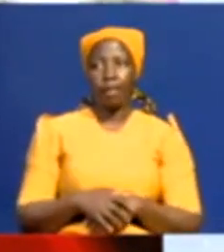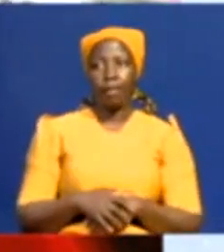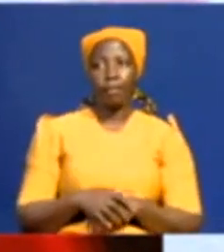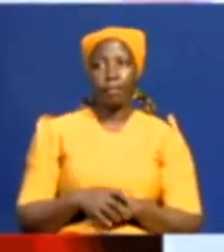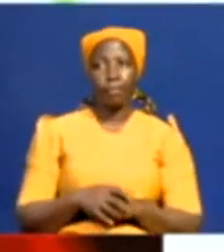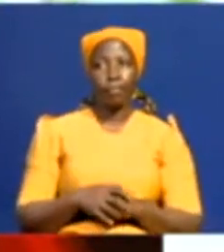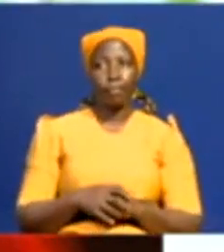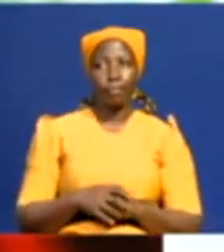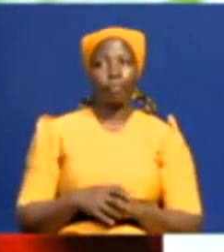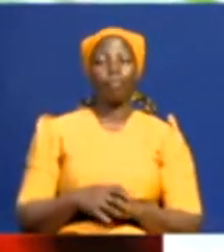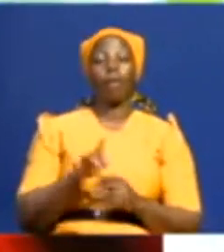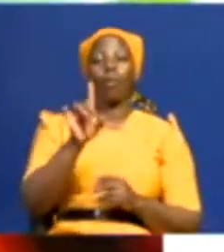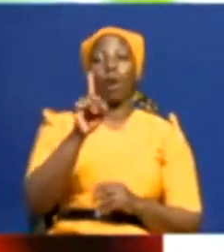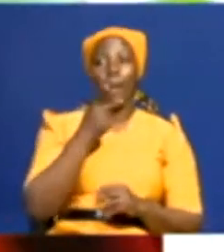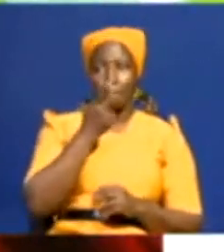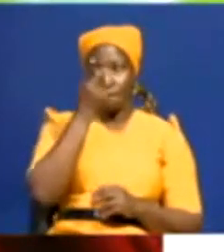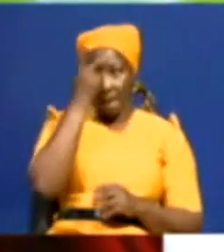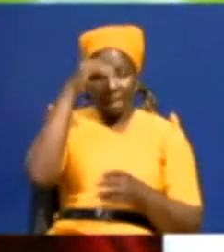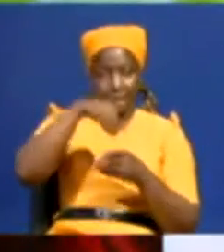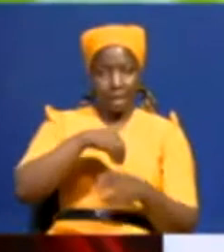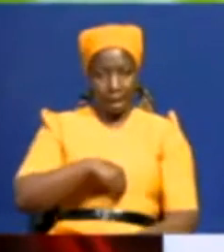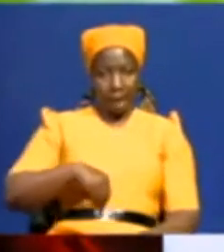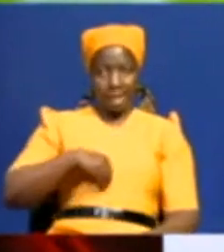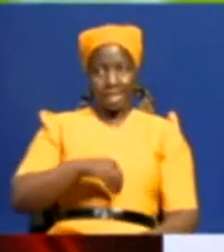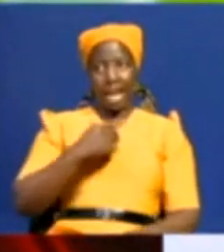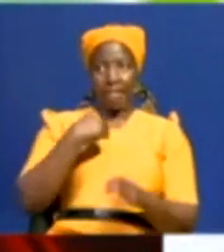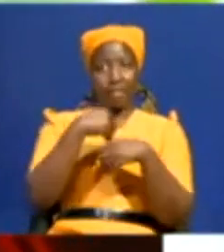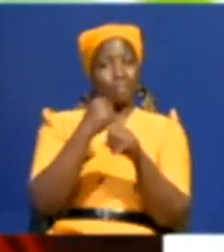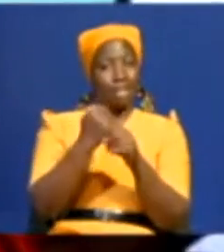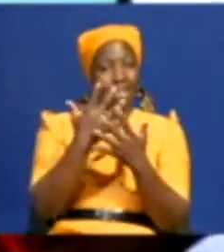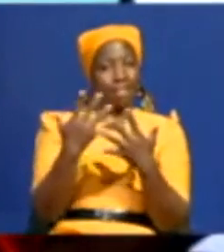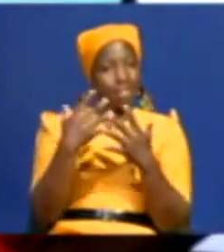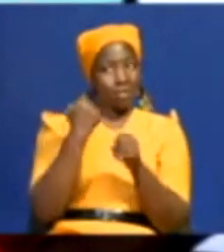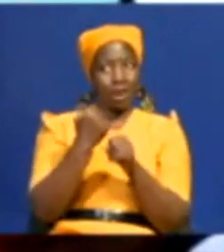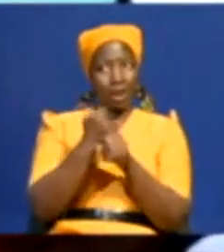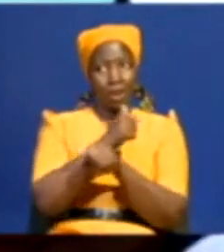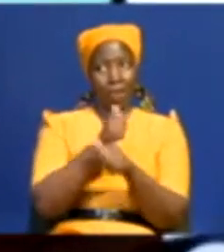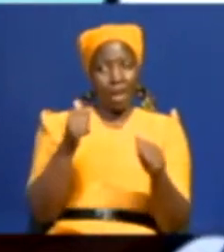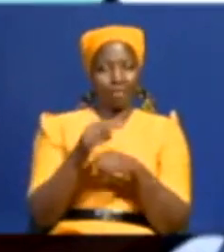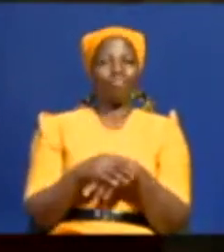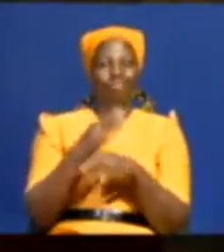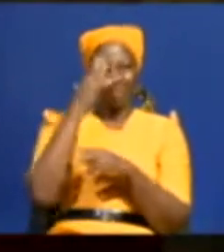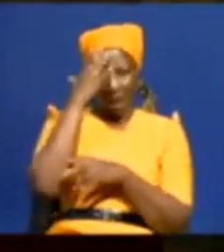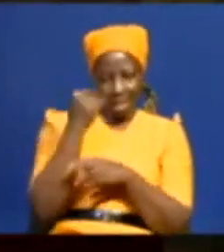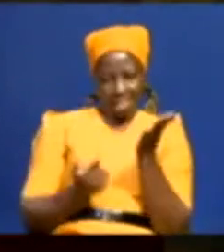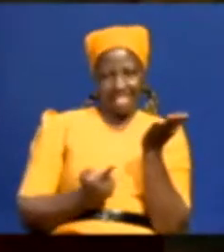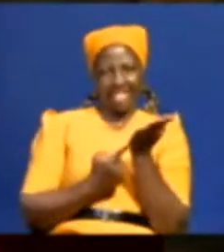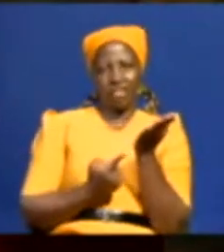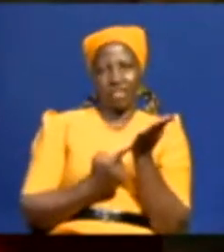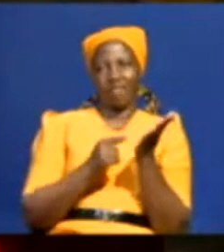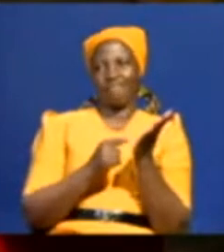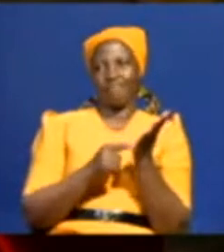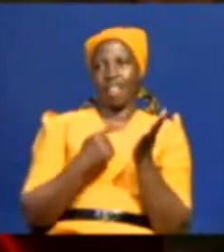carbohydrates give us health. One parent in Malindi has, however, managed to make things work thanks to technology. We know how technology